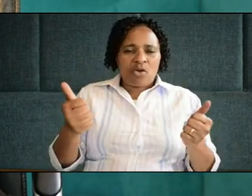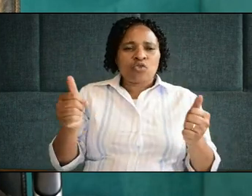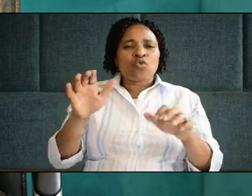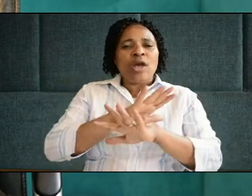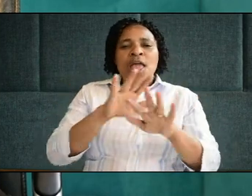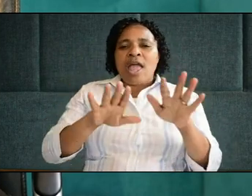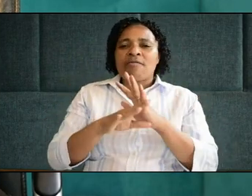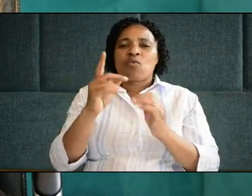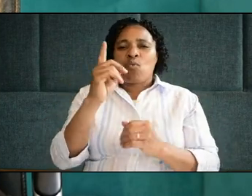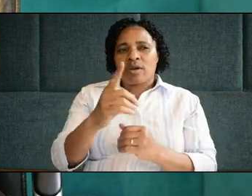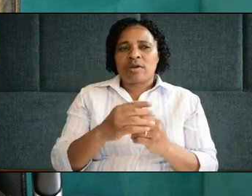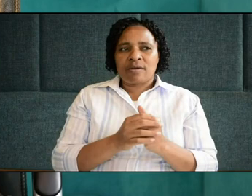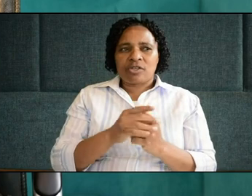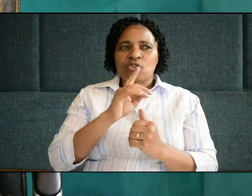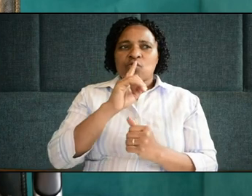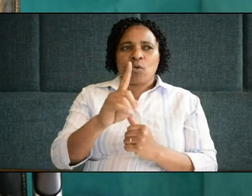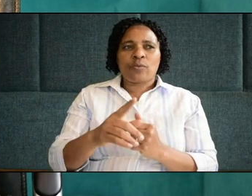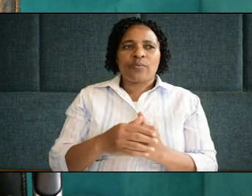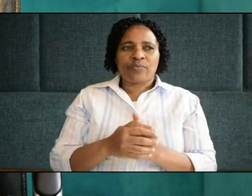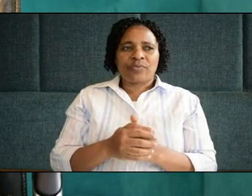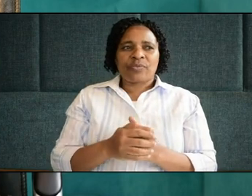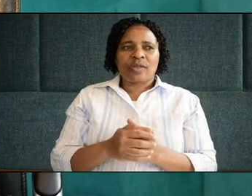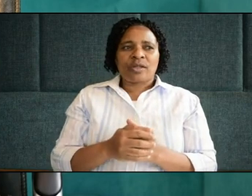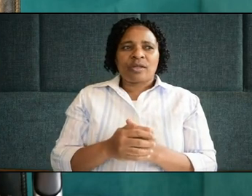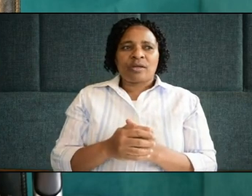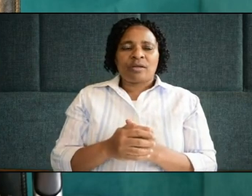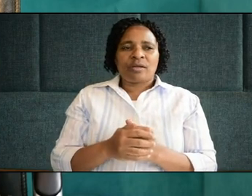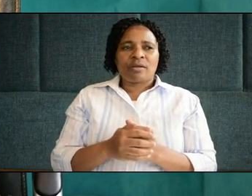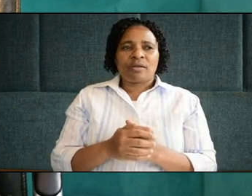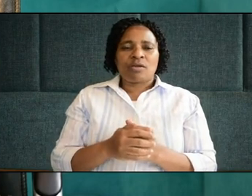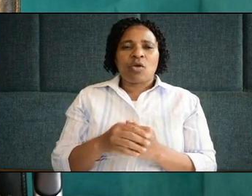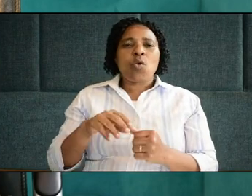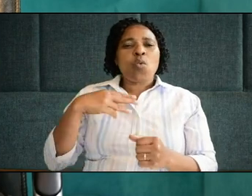everyone. So we should